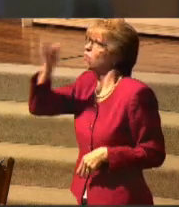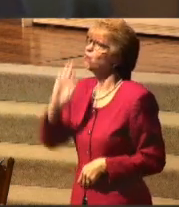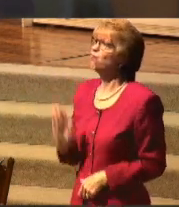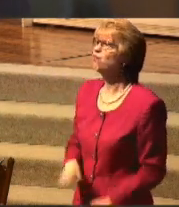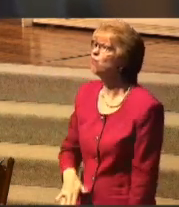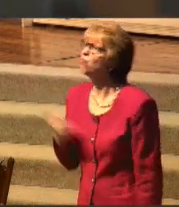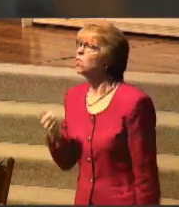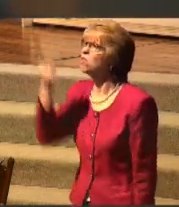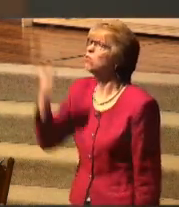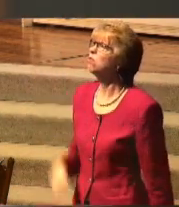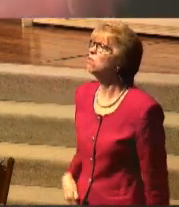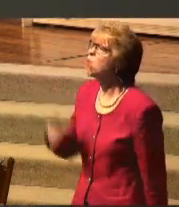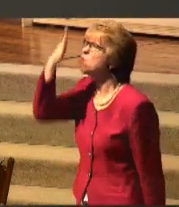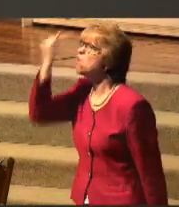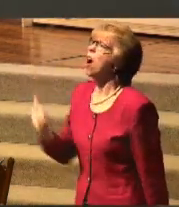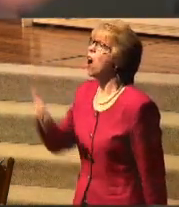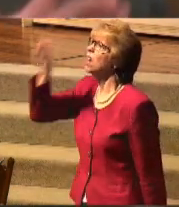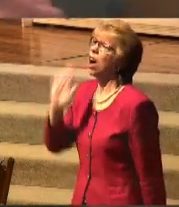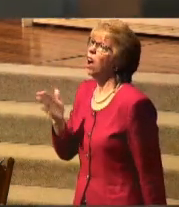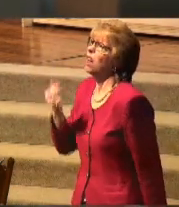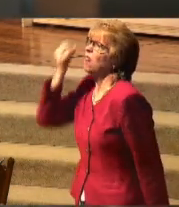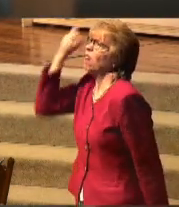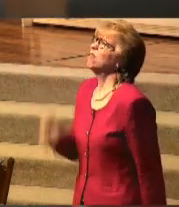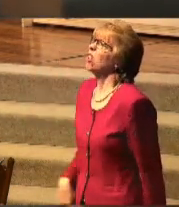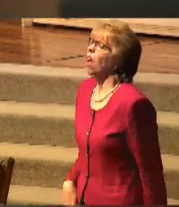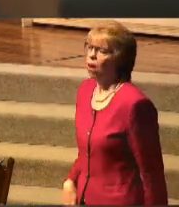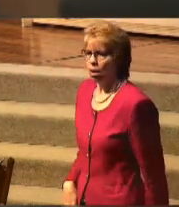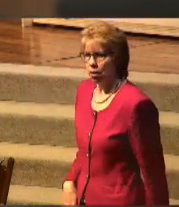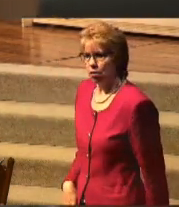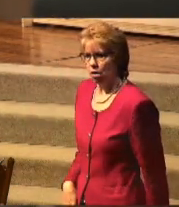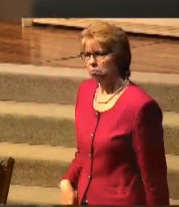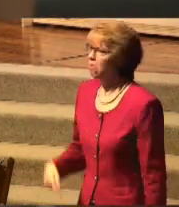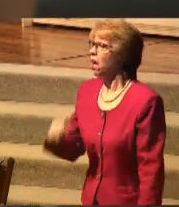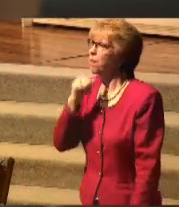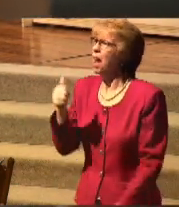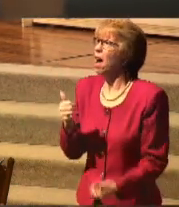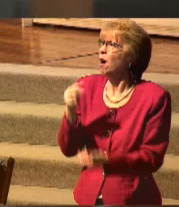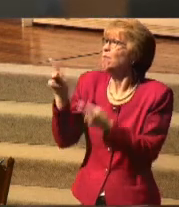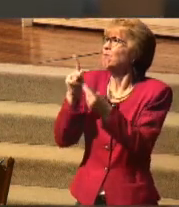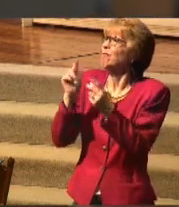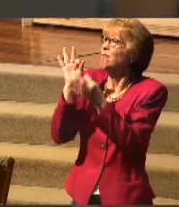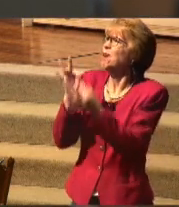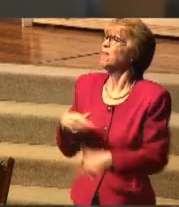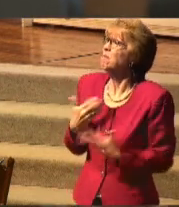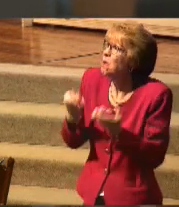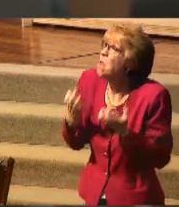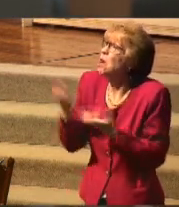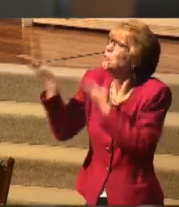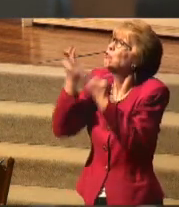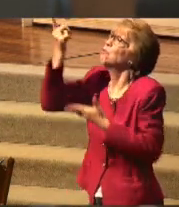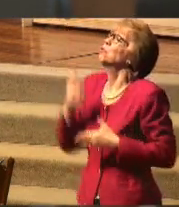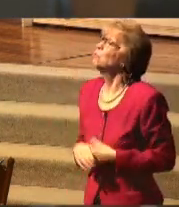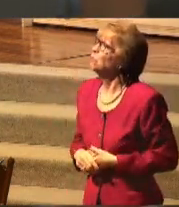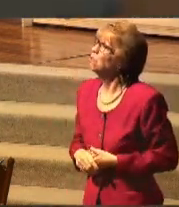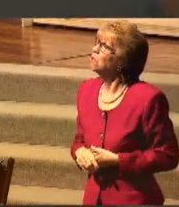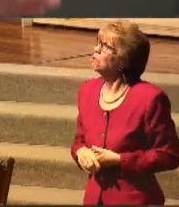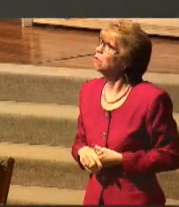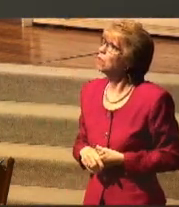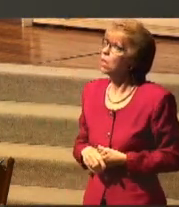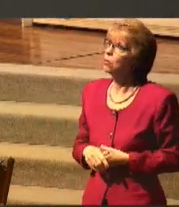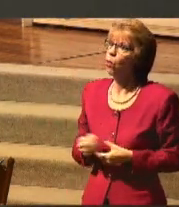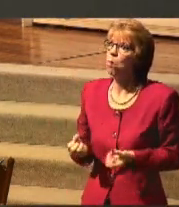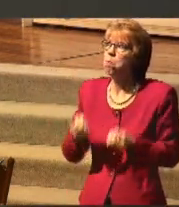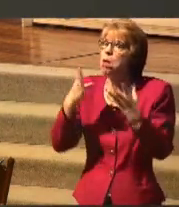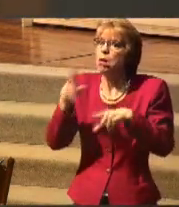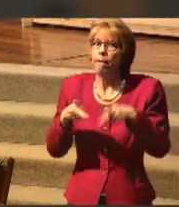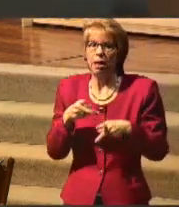upset with God. Why, God? I don't understand. After all, I'm not perfect, but I really wanted to serve you, and I look at so many people that hate you,